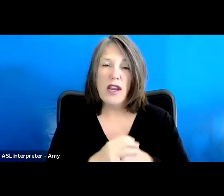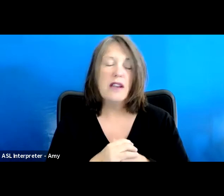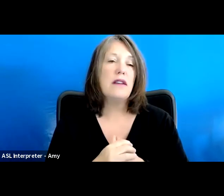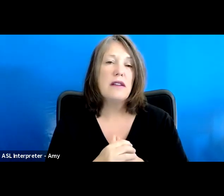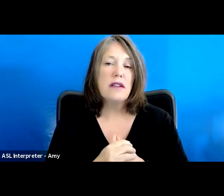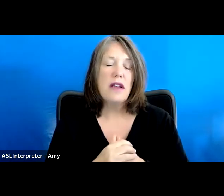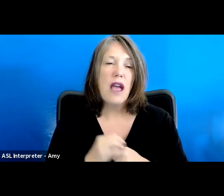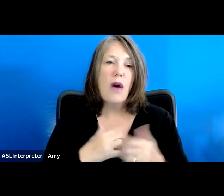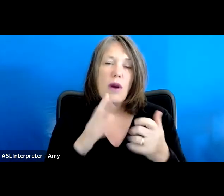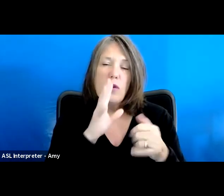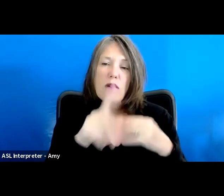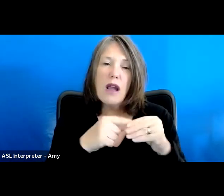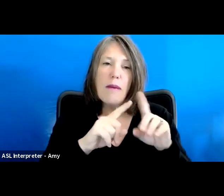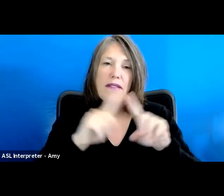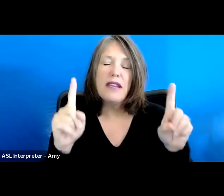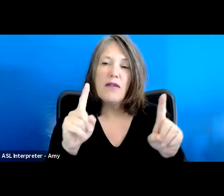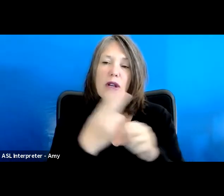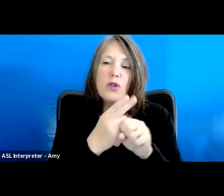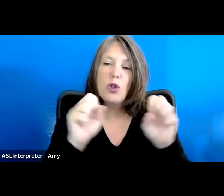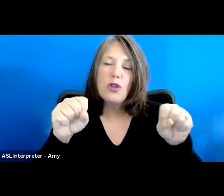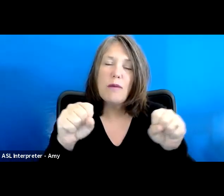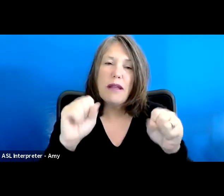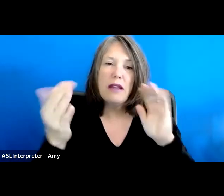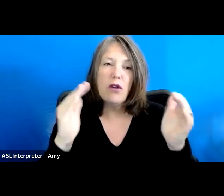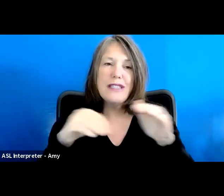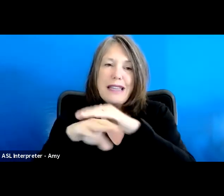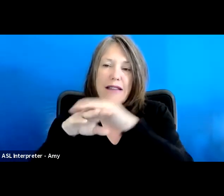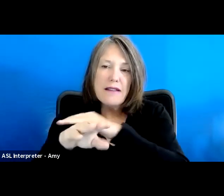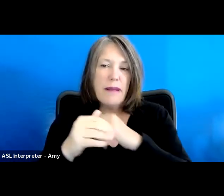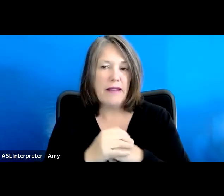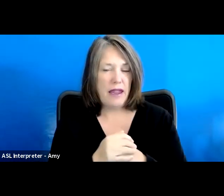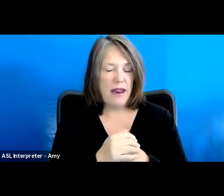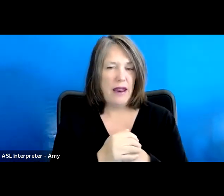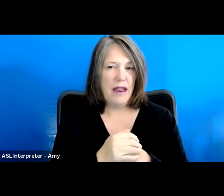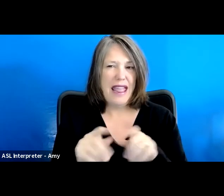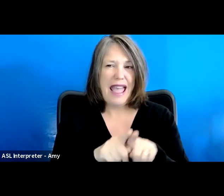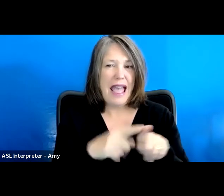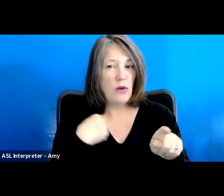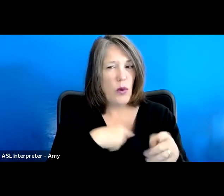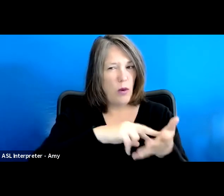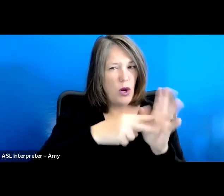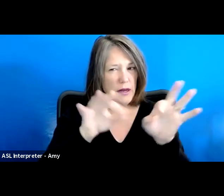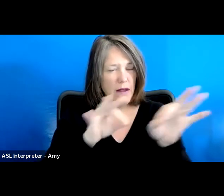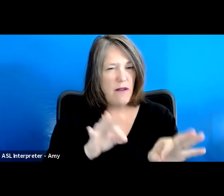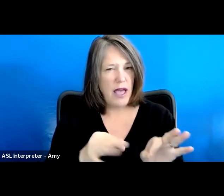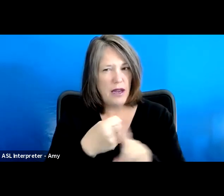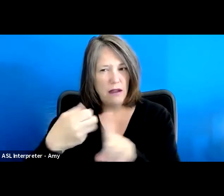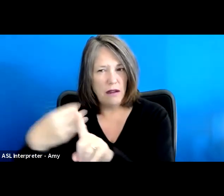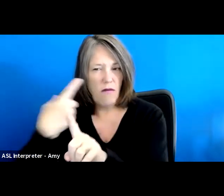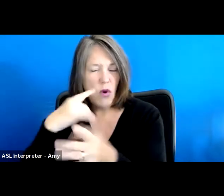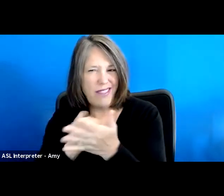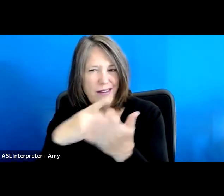the difference between usability versus accessibility as we were defining these things for this project.